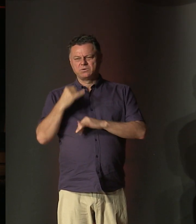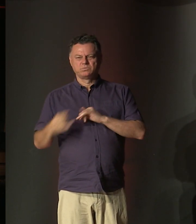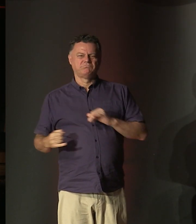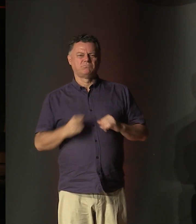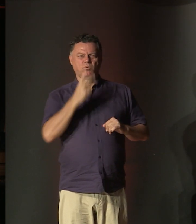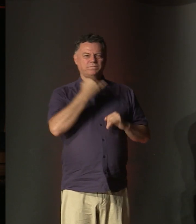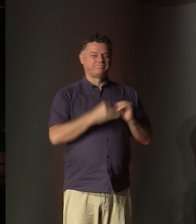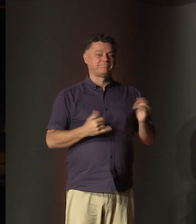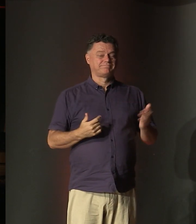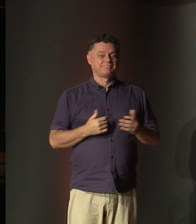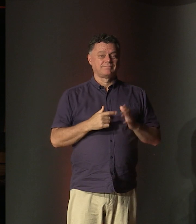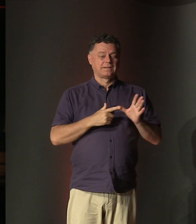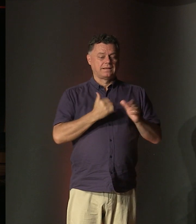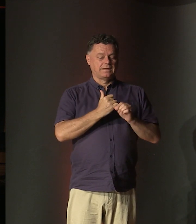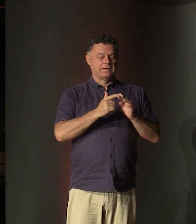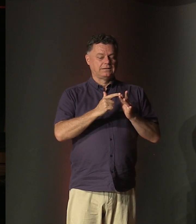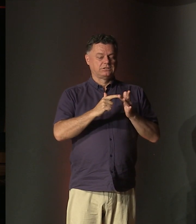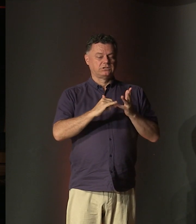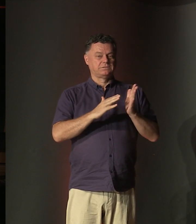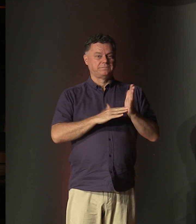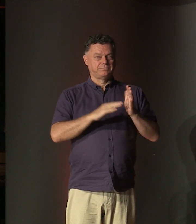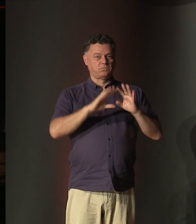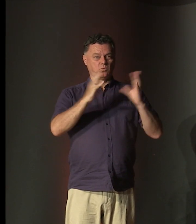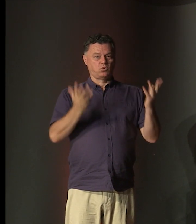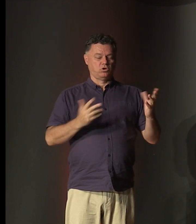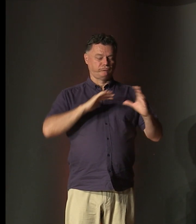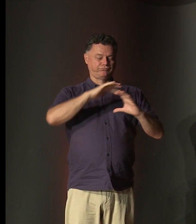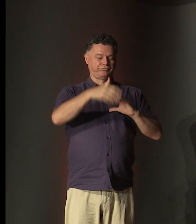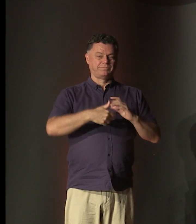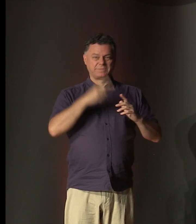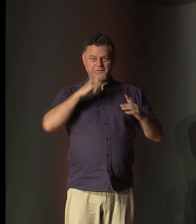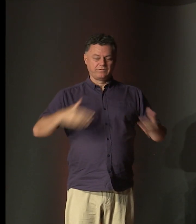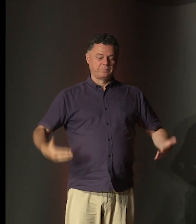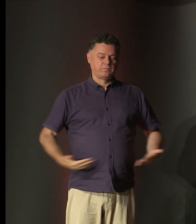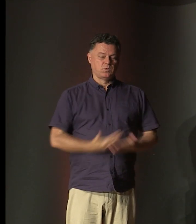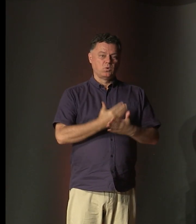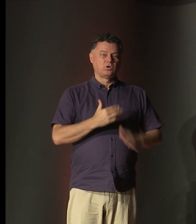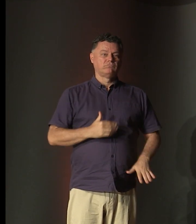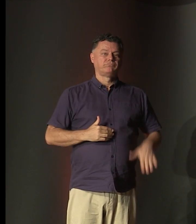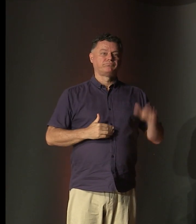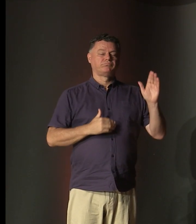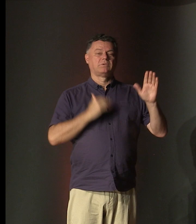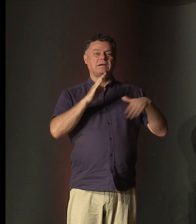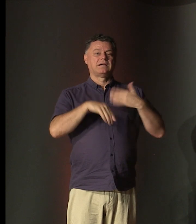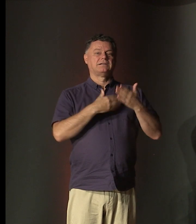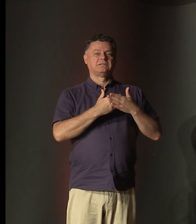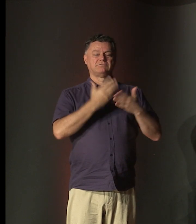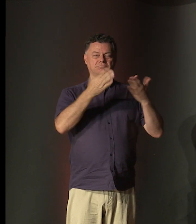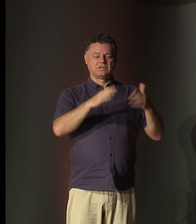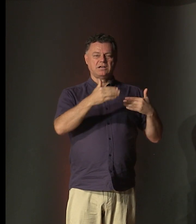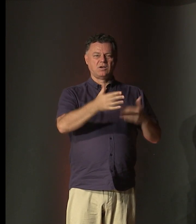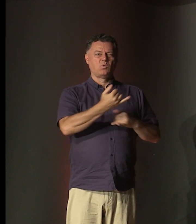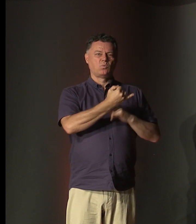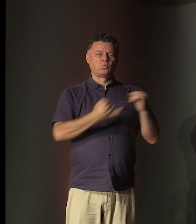ageism affects people across the lifespan, its effects are most stark for